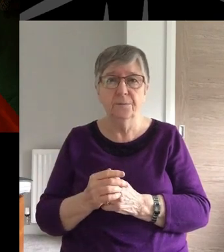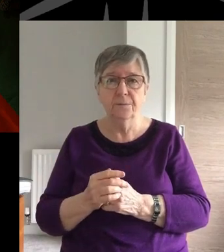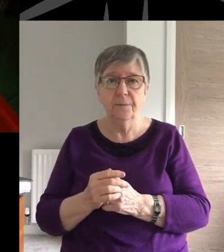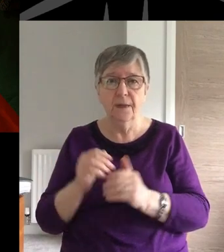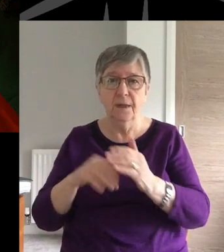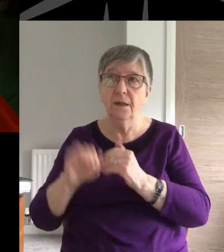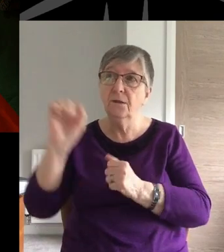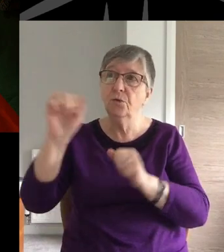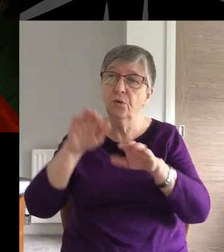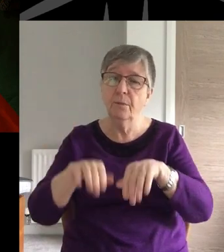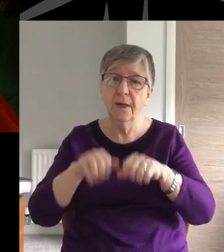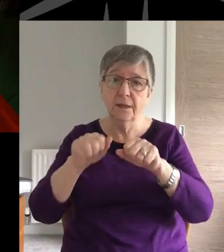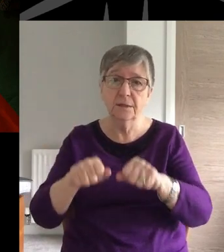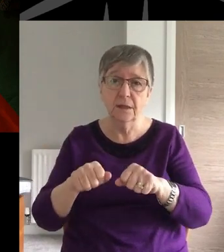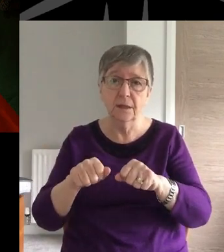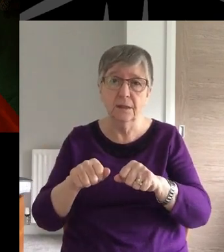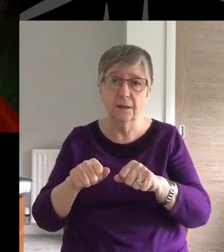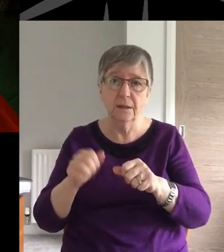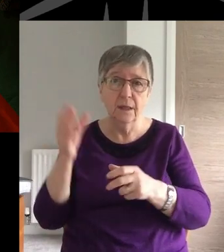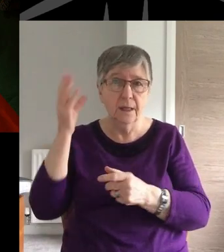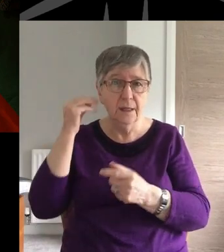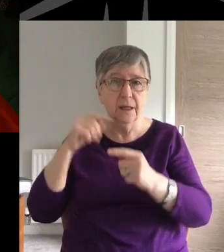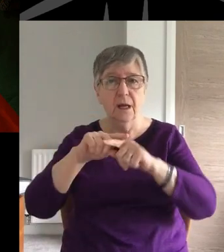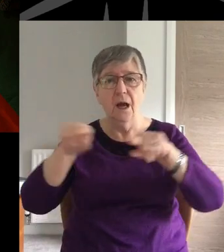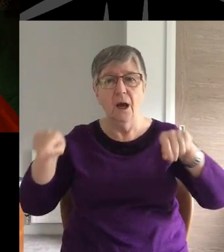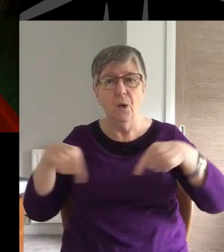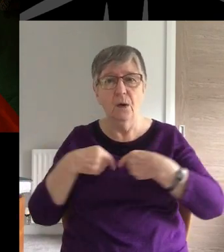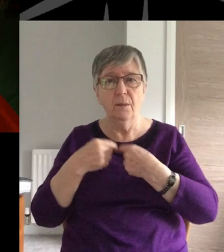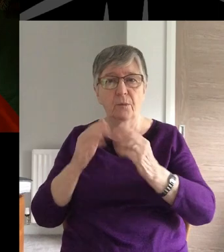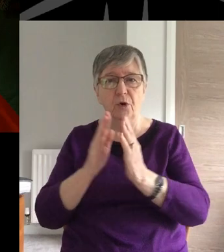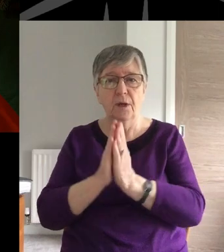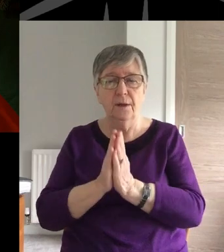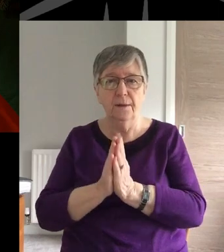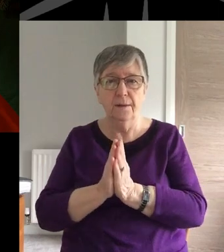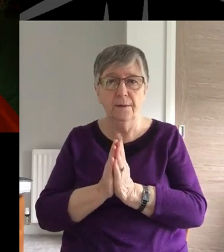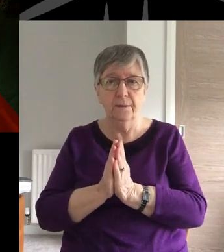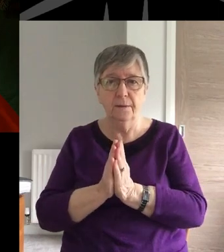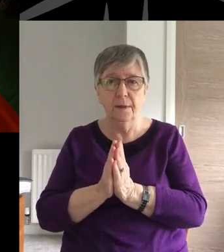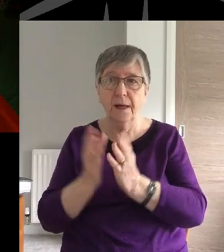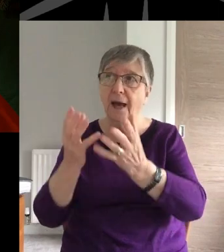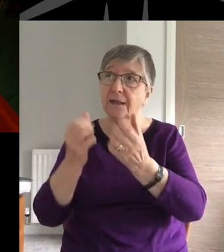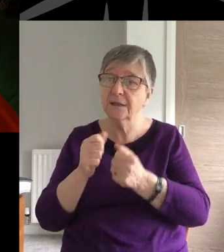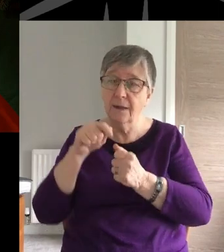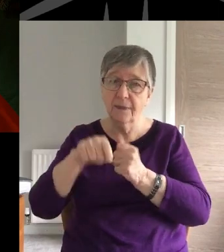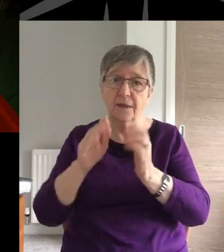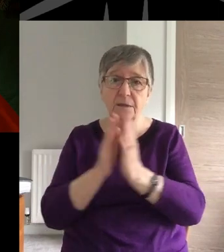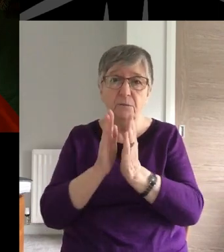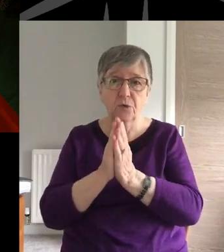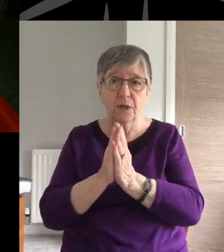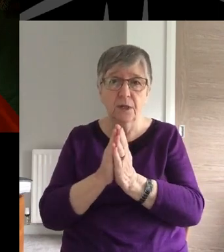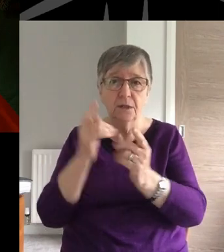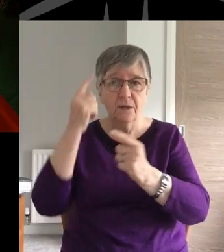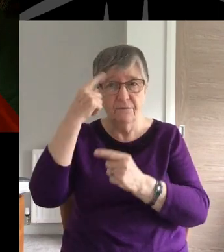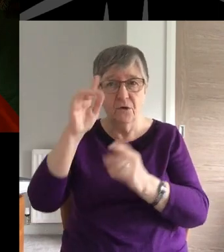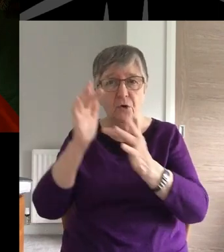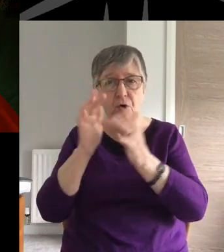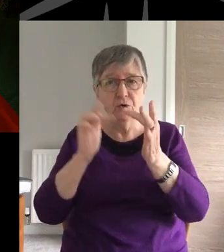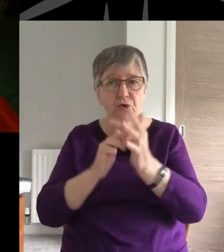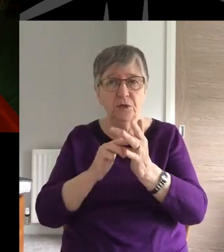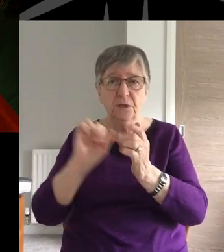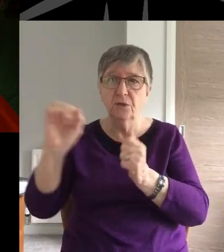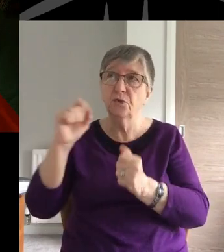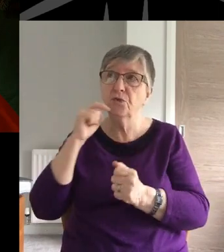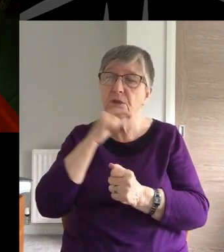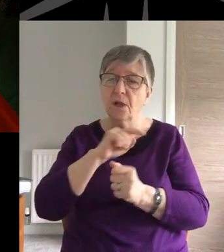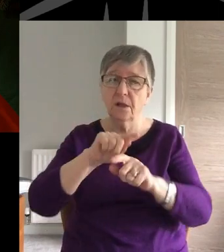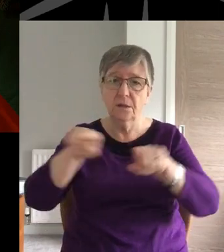In your mercy, Lord, hear our prayer and accept these prayers for the sake of your Son, our